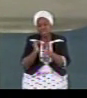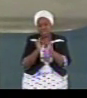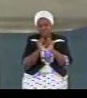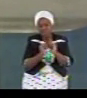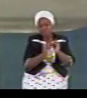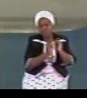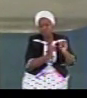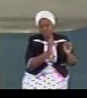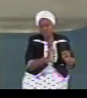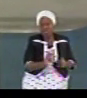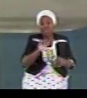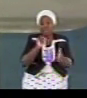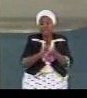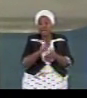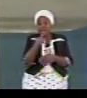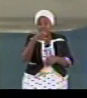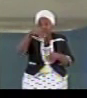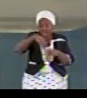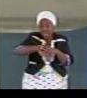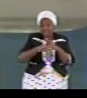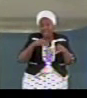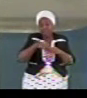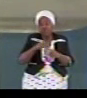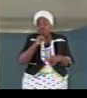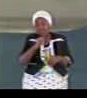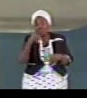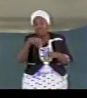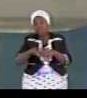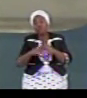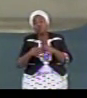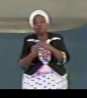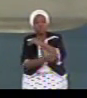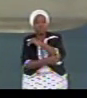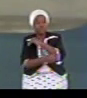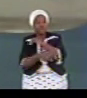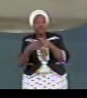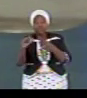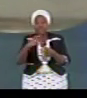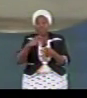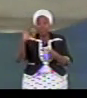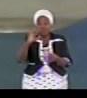ye enter not into temptation.